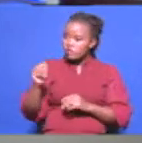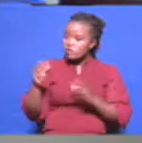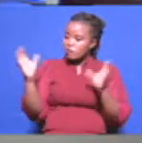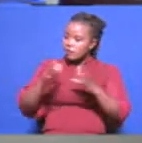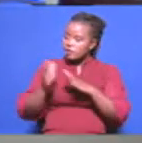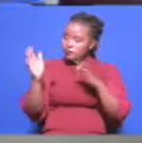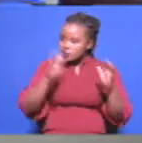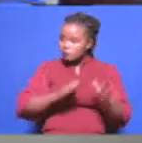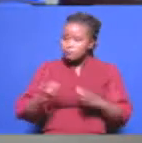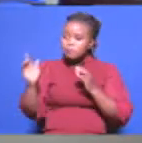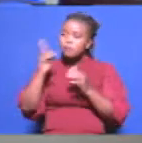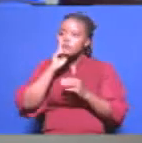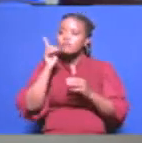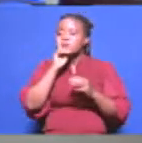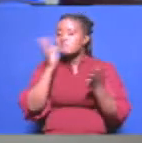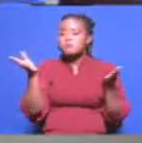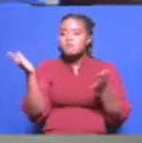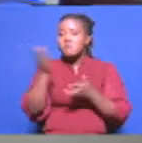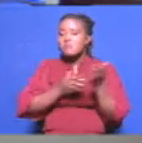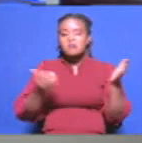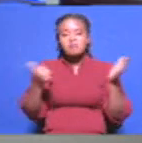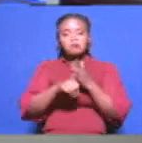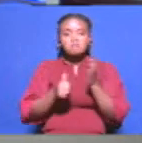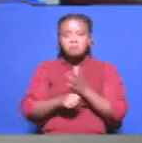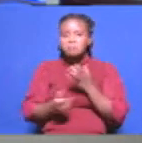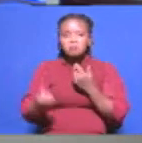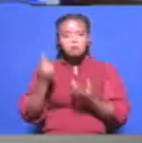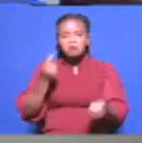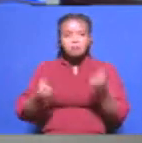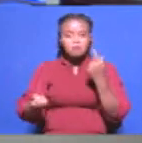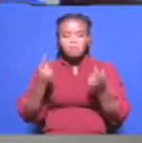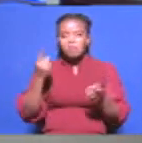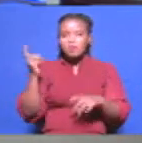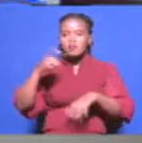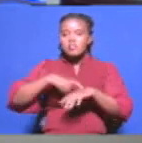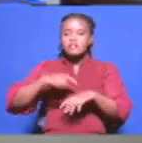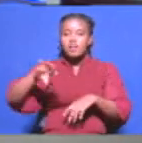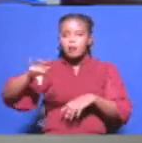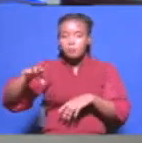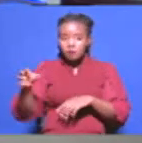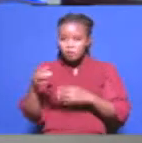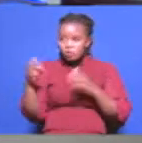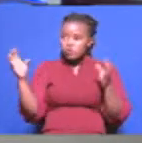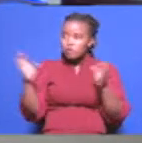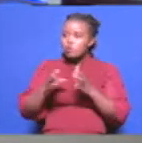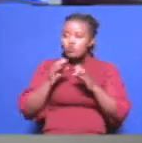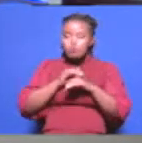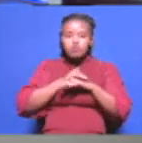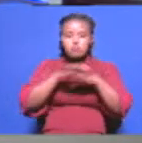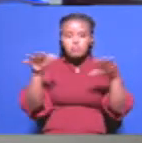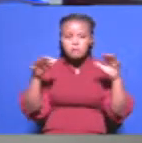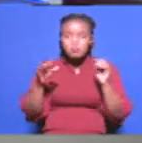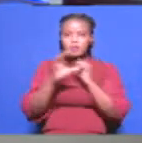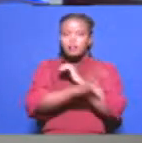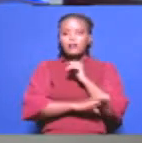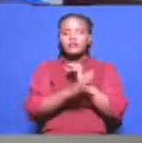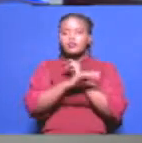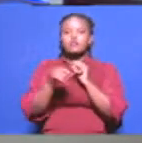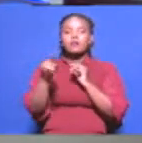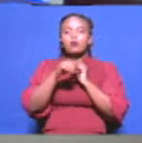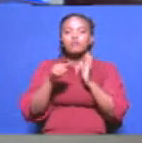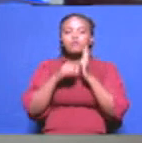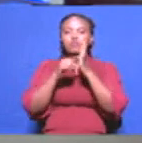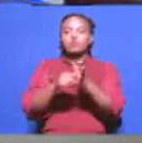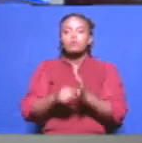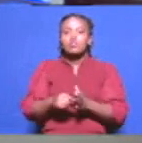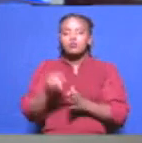already. A bit of drama being witnessed in Embu County. We got our team scattered across the country. We'll be covering the UDA nominations for